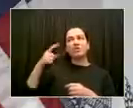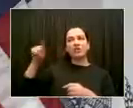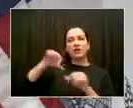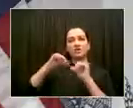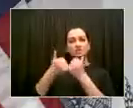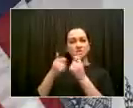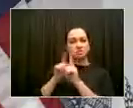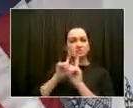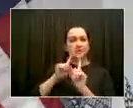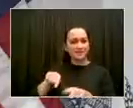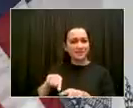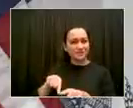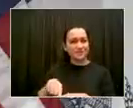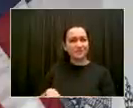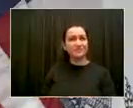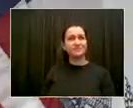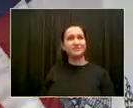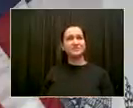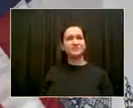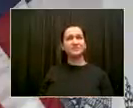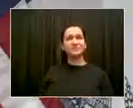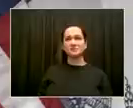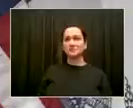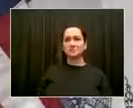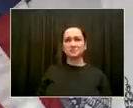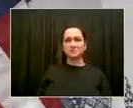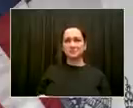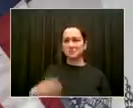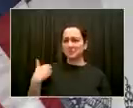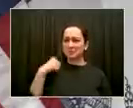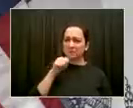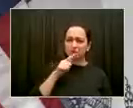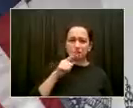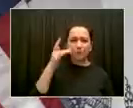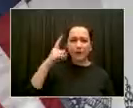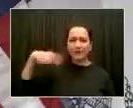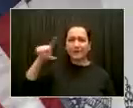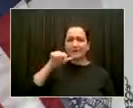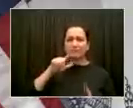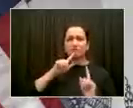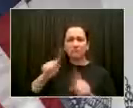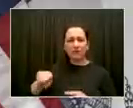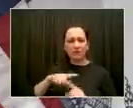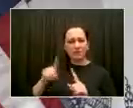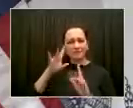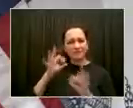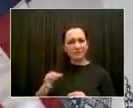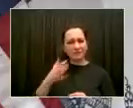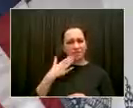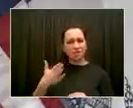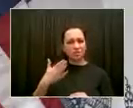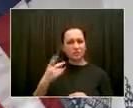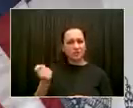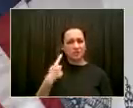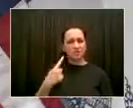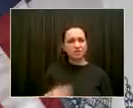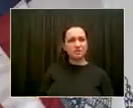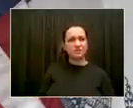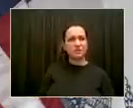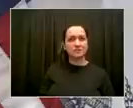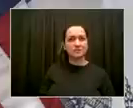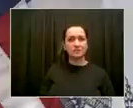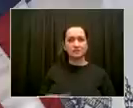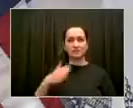that. We'll make sure our press team connects you with people today, including Commissioner Banks. And please, if you ever